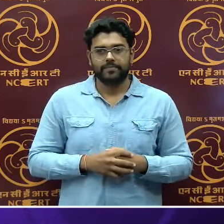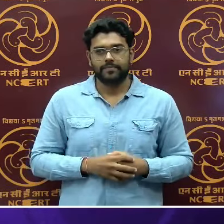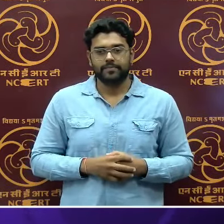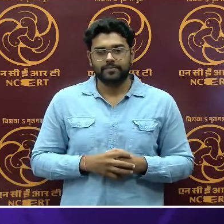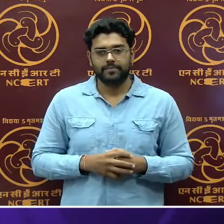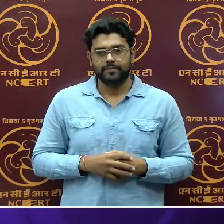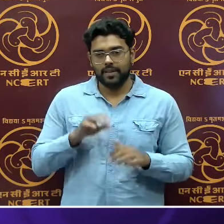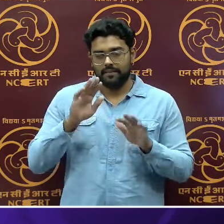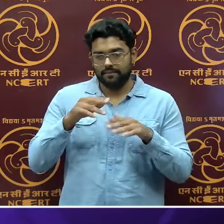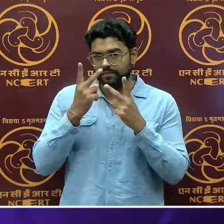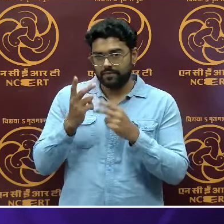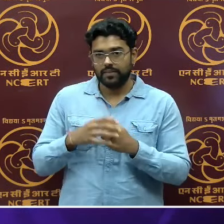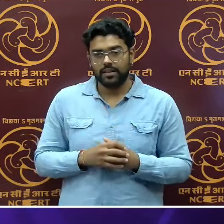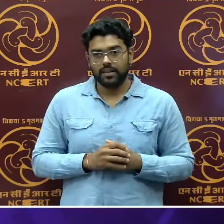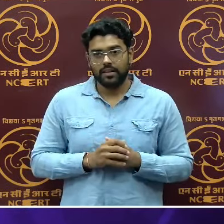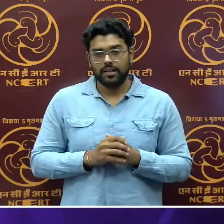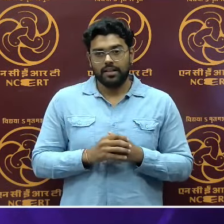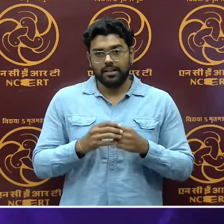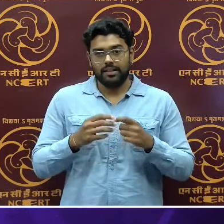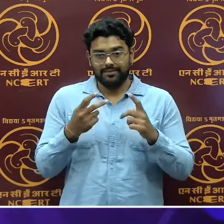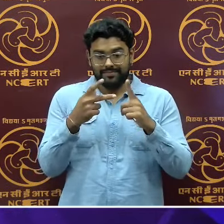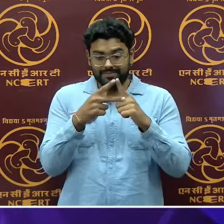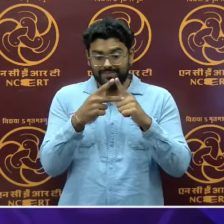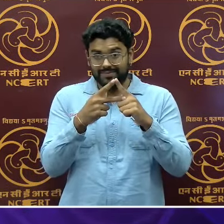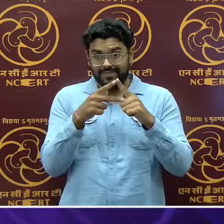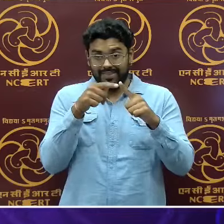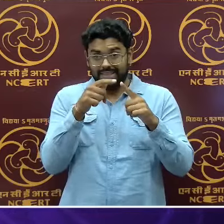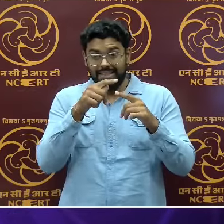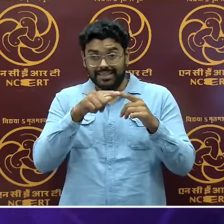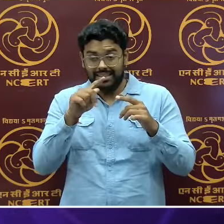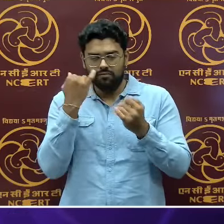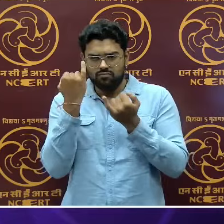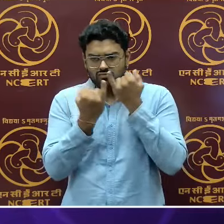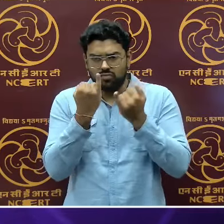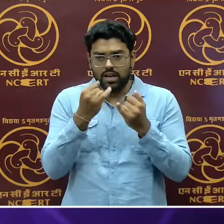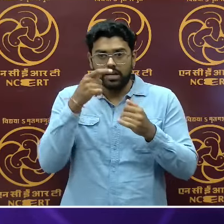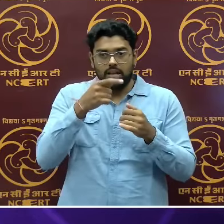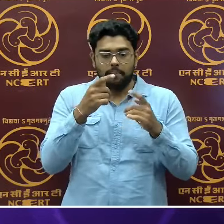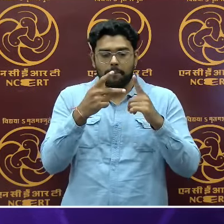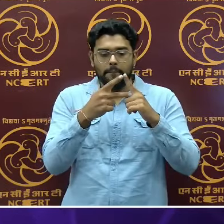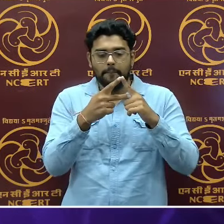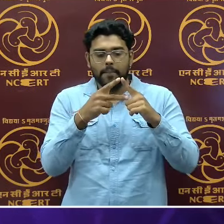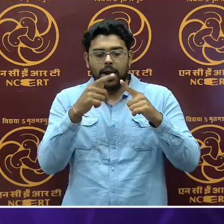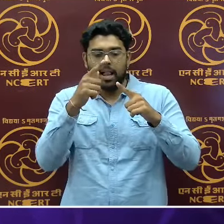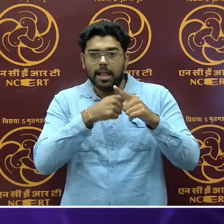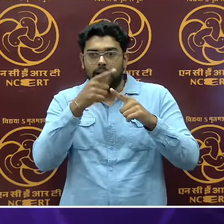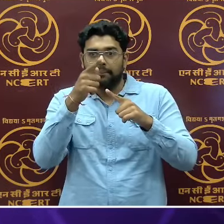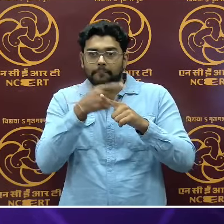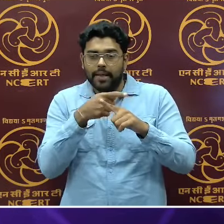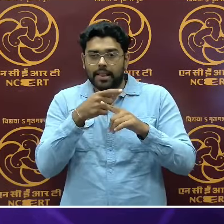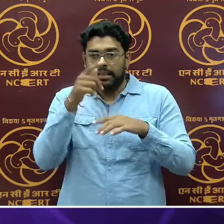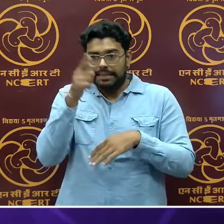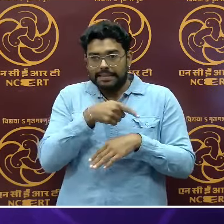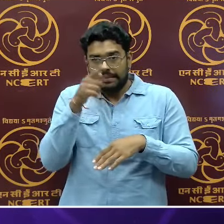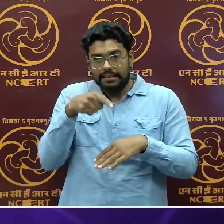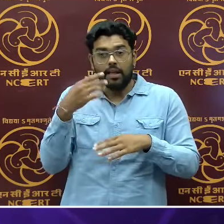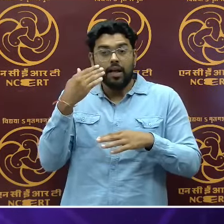We have here, find the third angle of a triangle using a parallel line when two of its angles